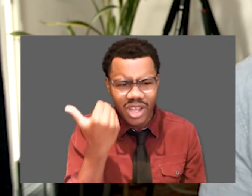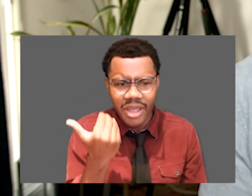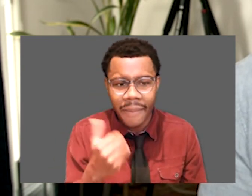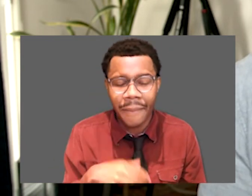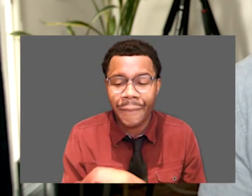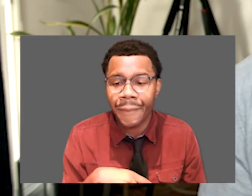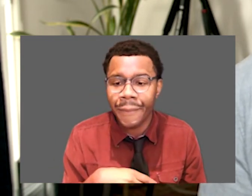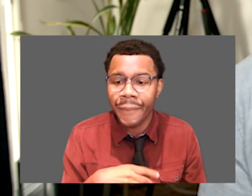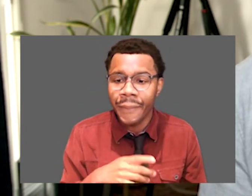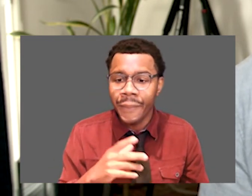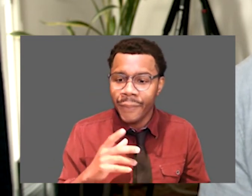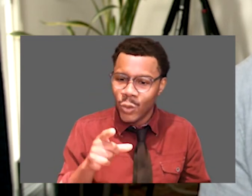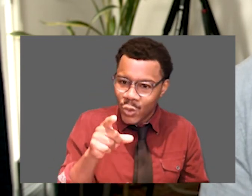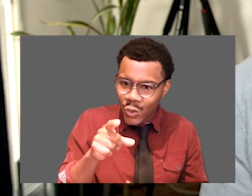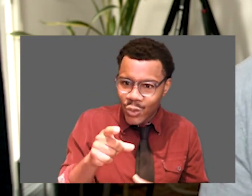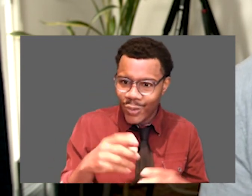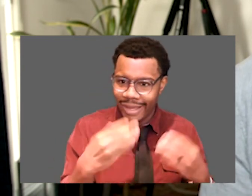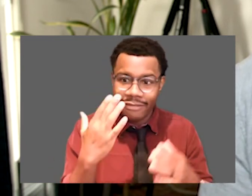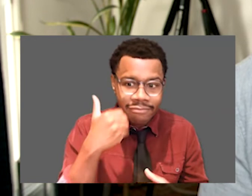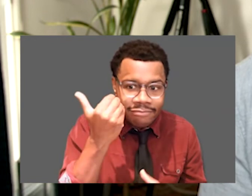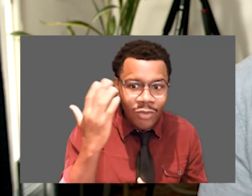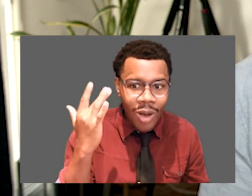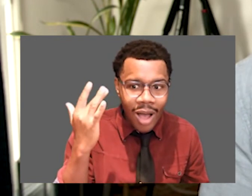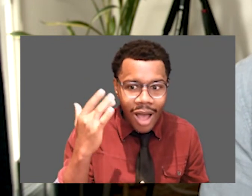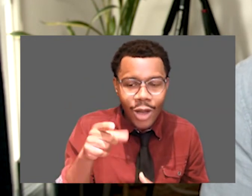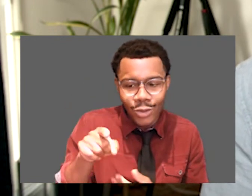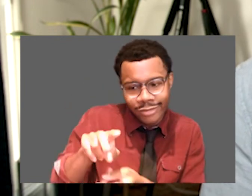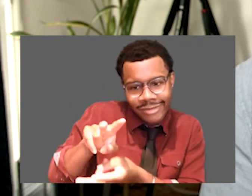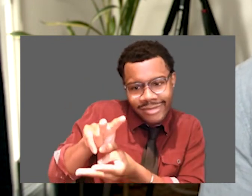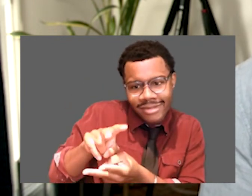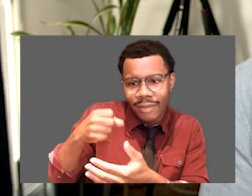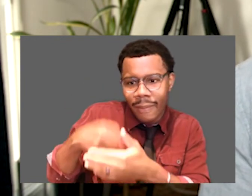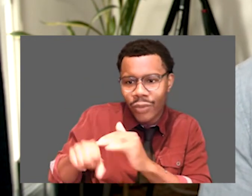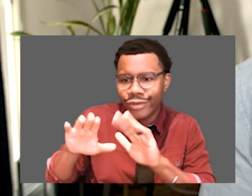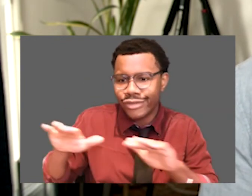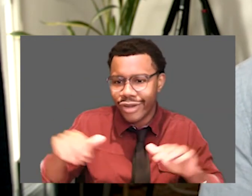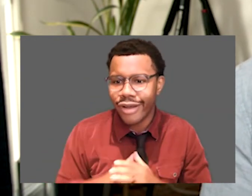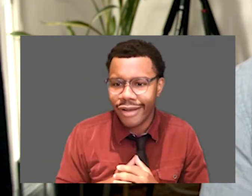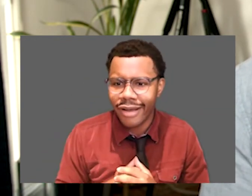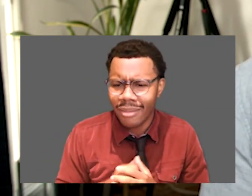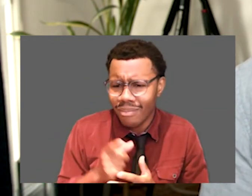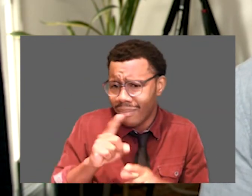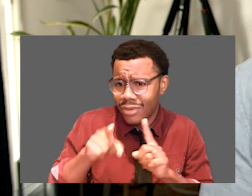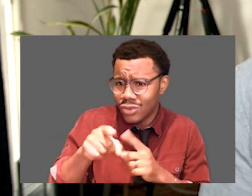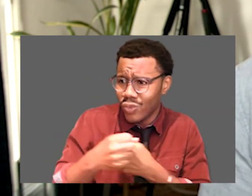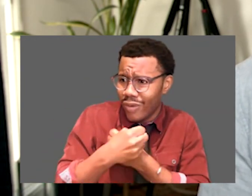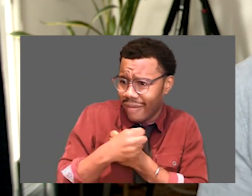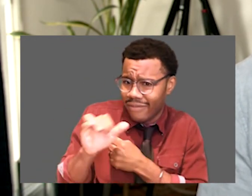wedlock, but from a union of love. Your parents have forsaken you, their only living